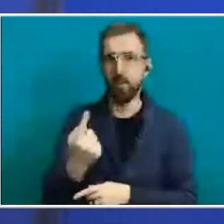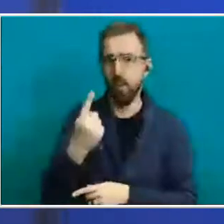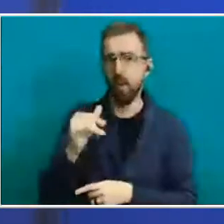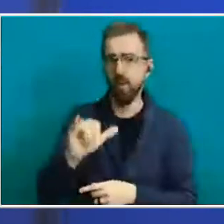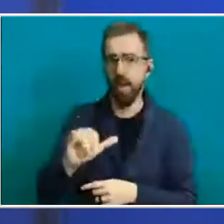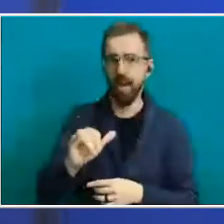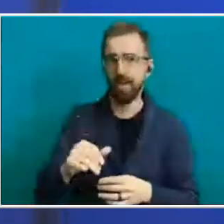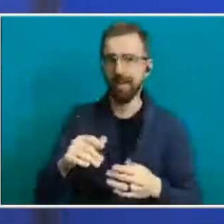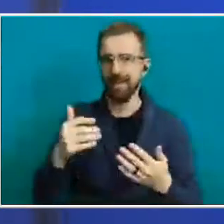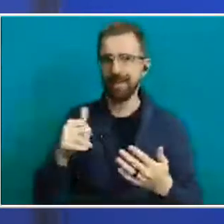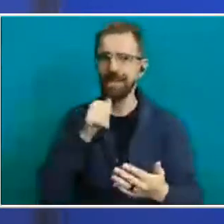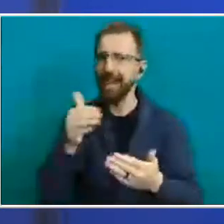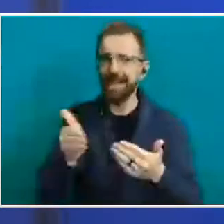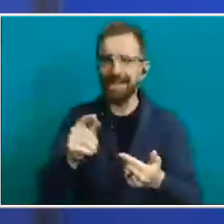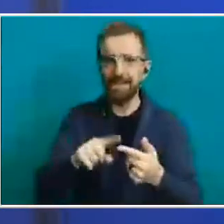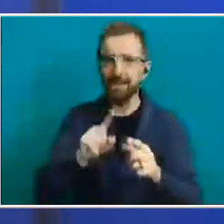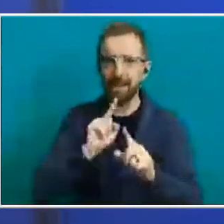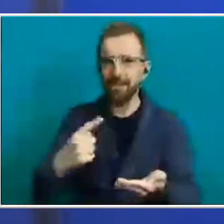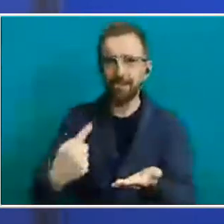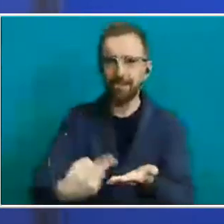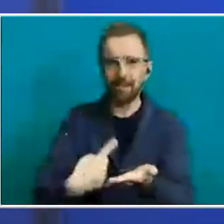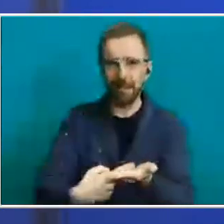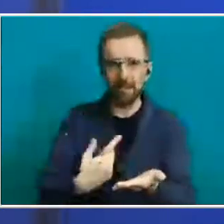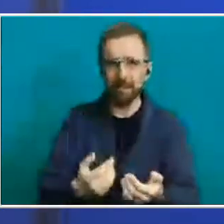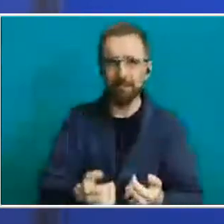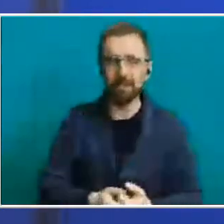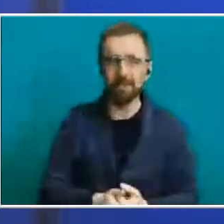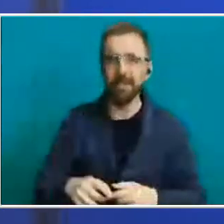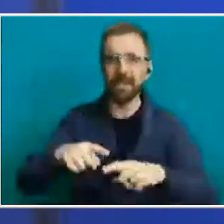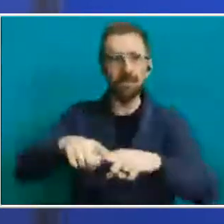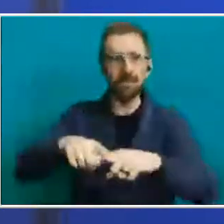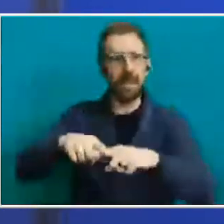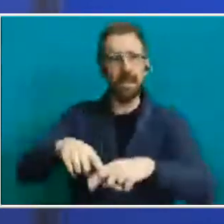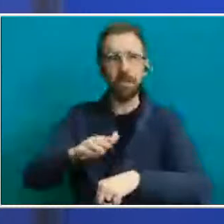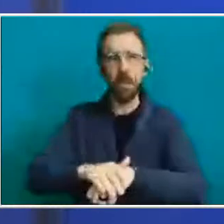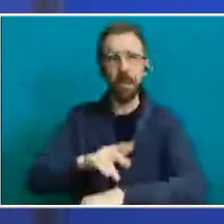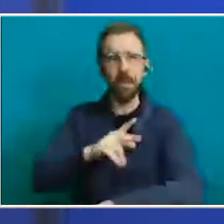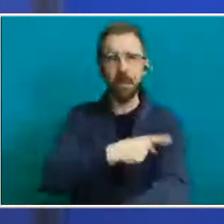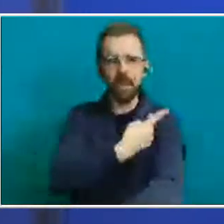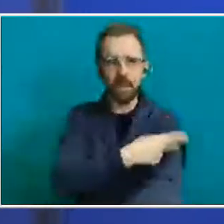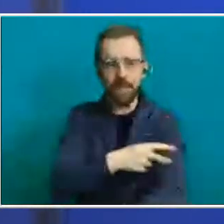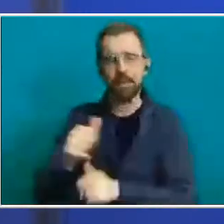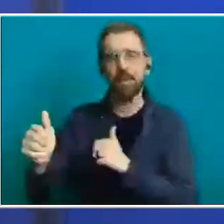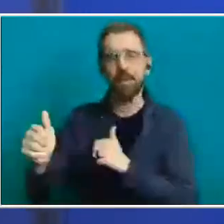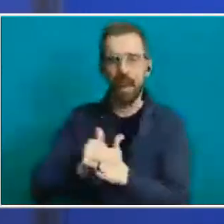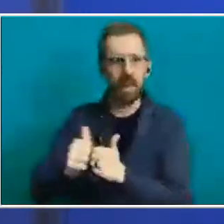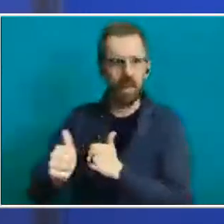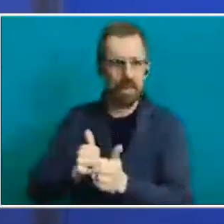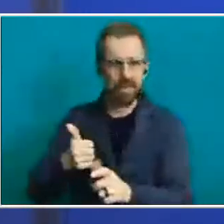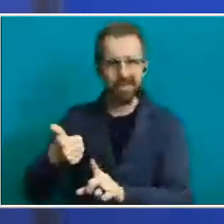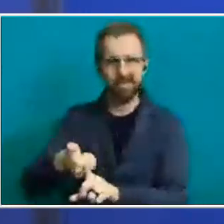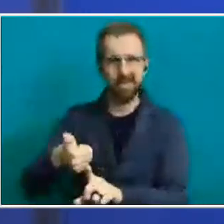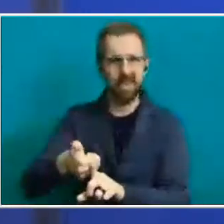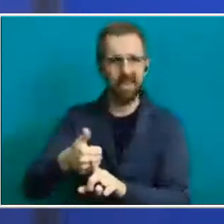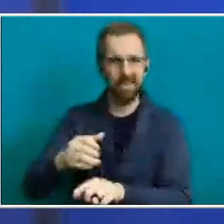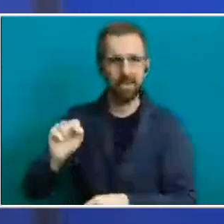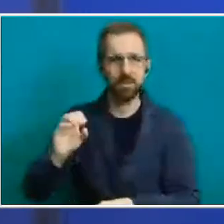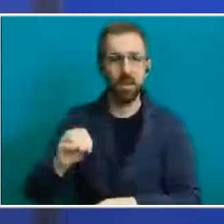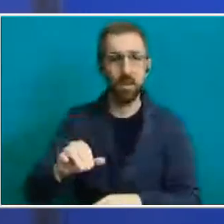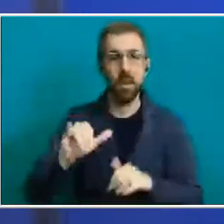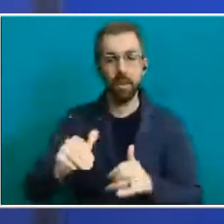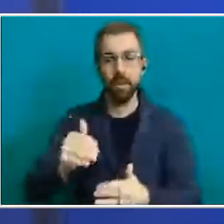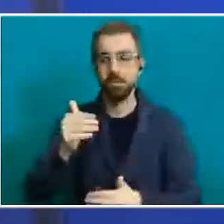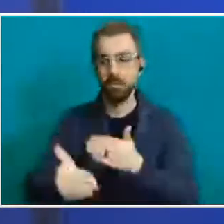answer sometimes because it's very dependent on the patient or the athlete themselves. And so this progress is monitored